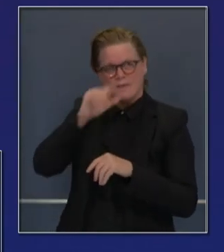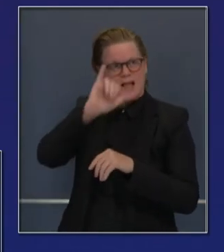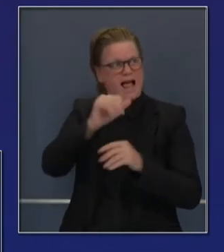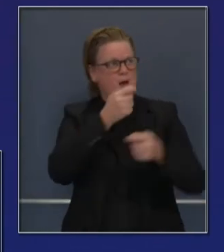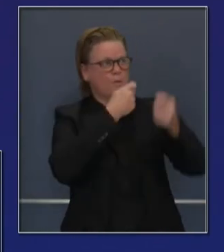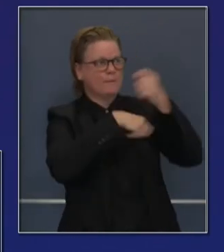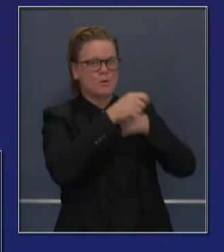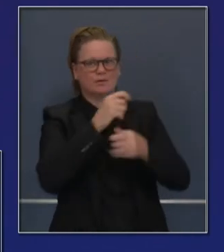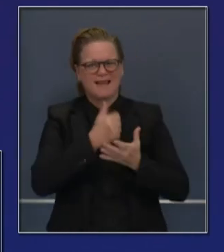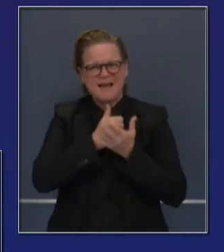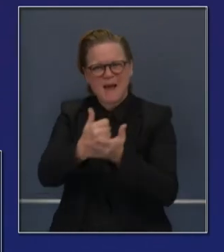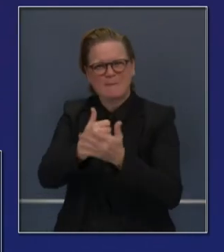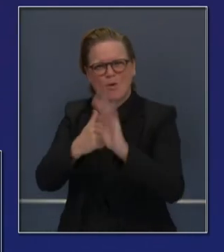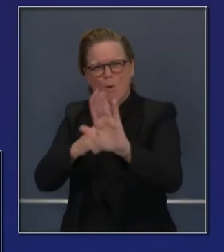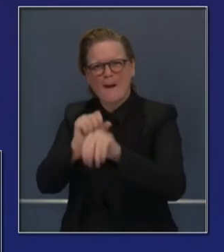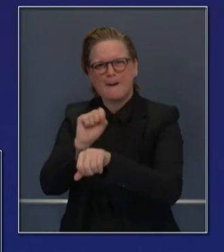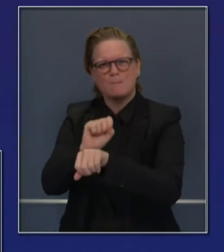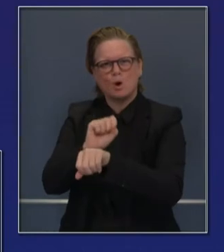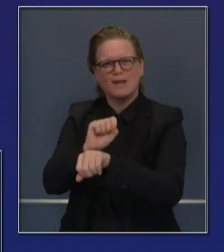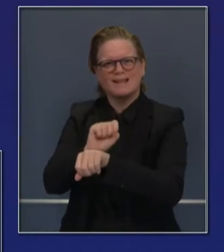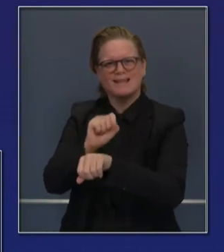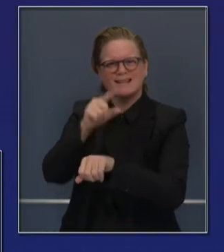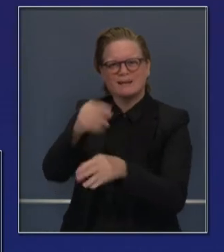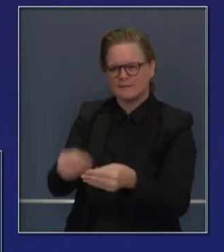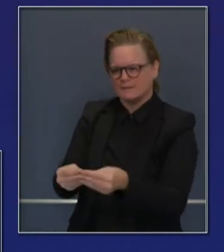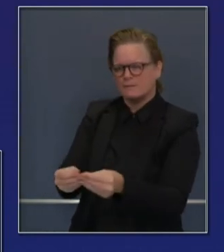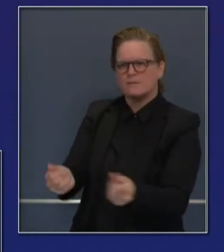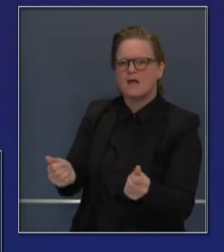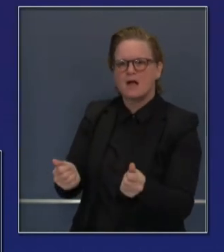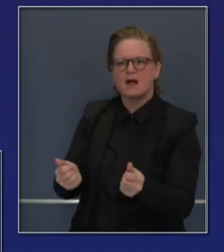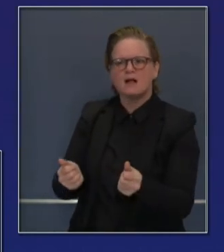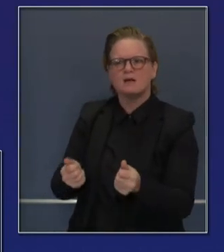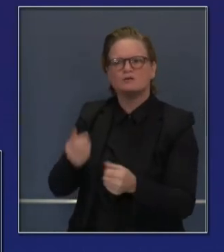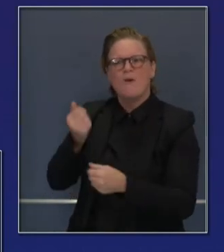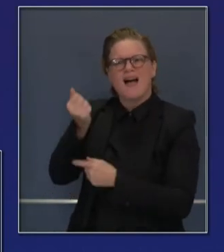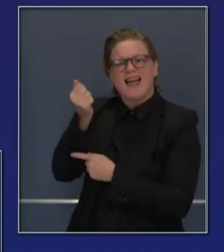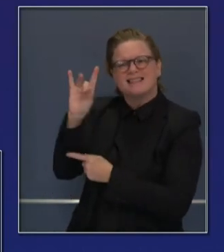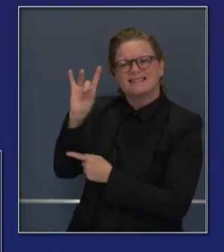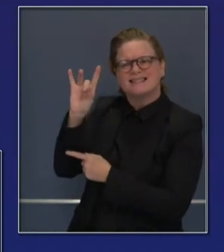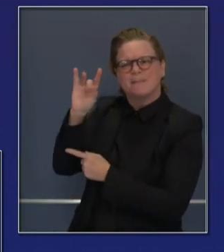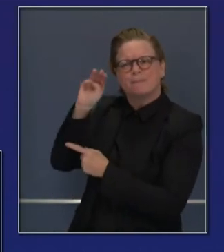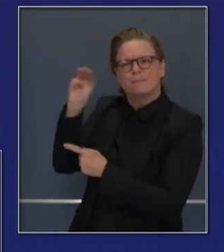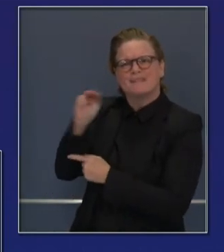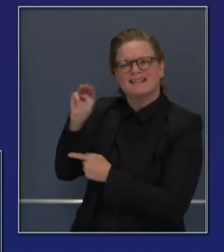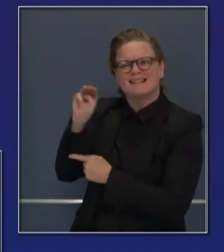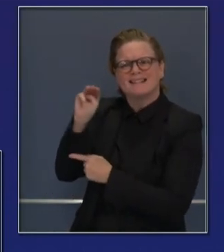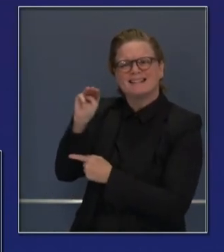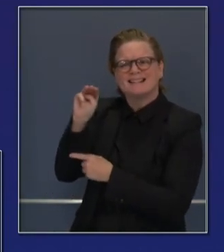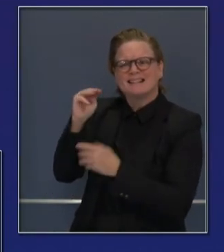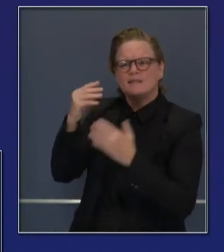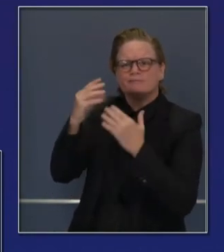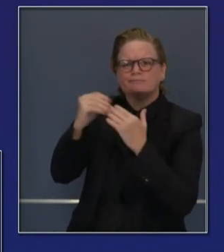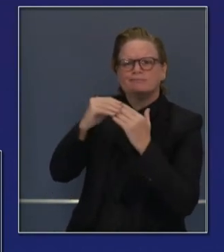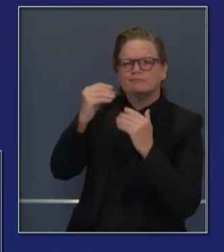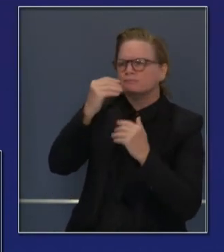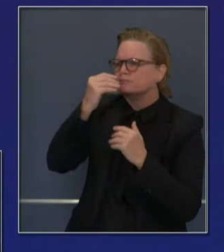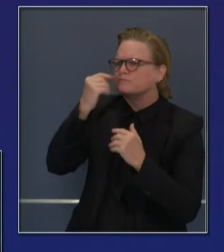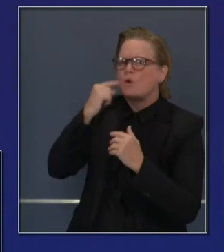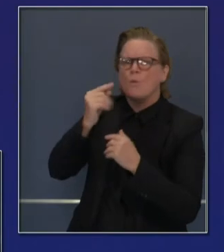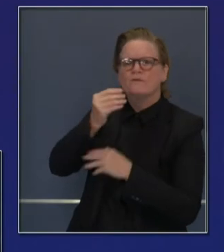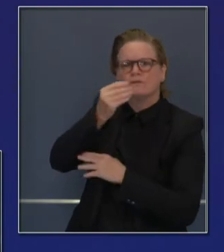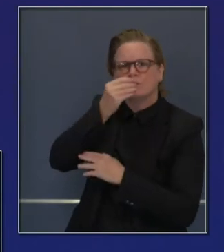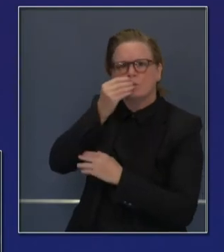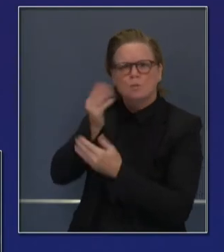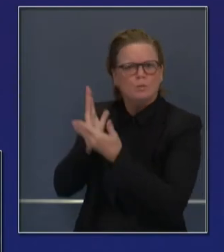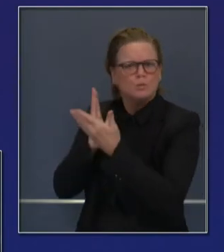meals have been provided. We want to get to this whole nother level. And if we continue to put more pressure on our